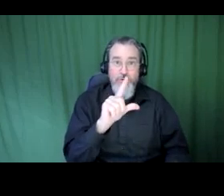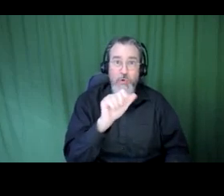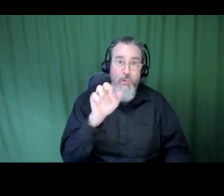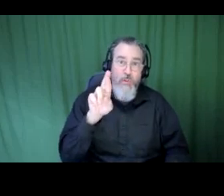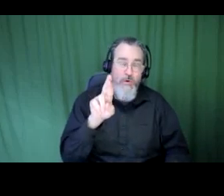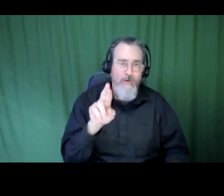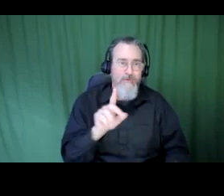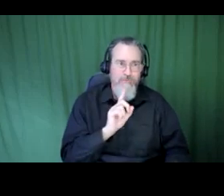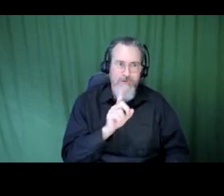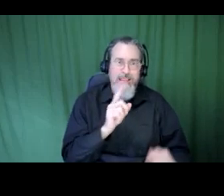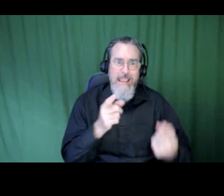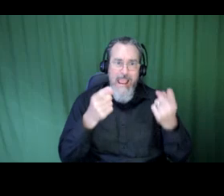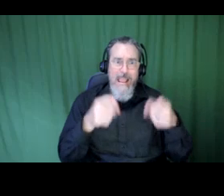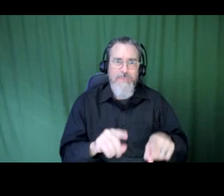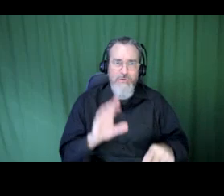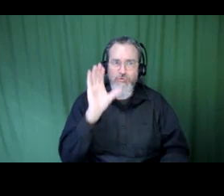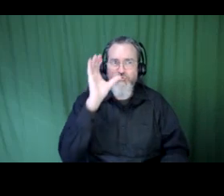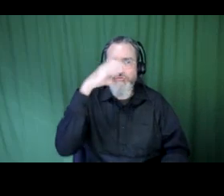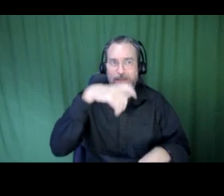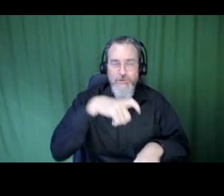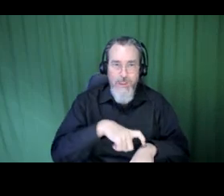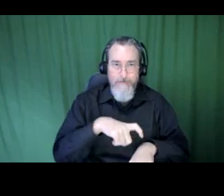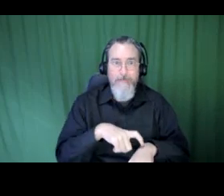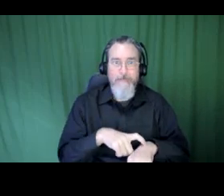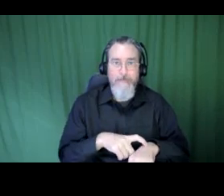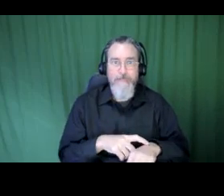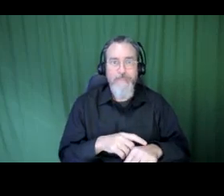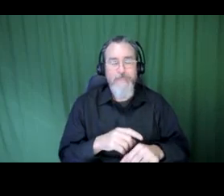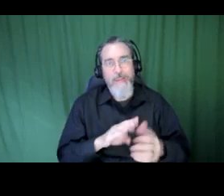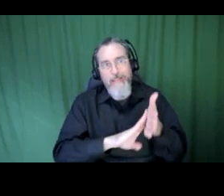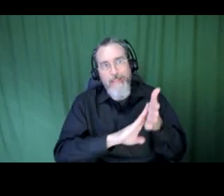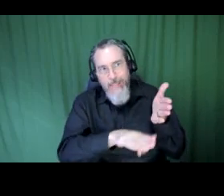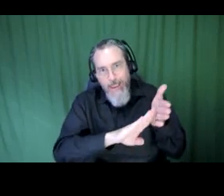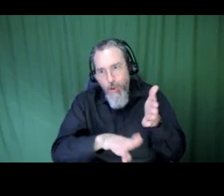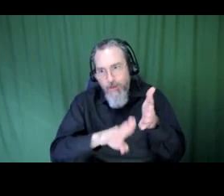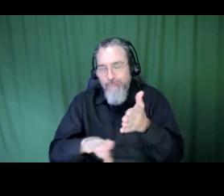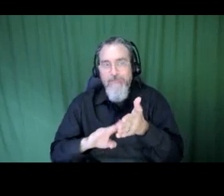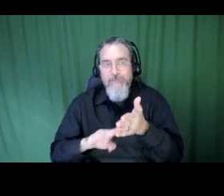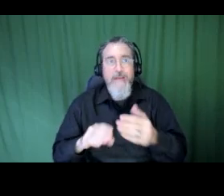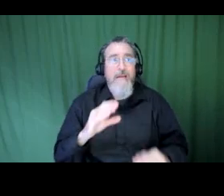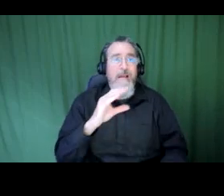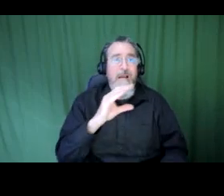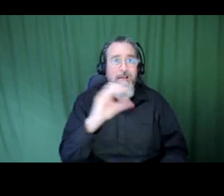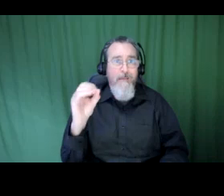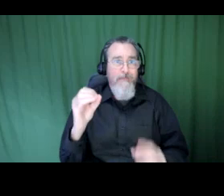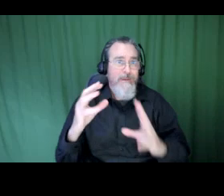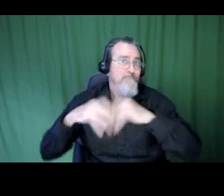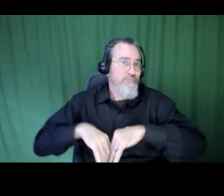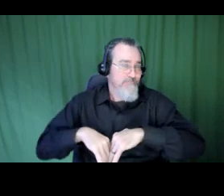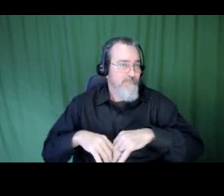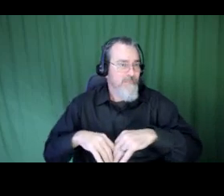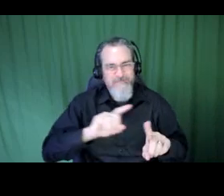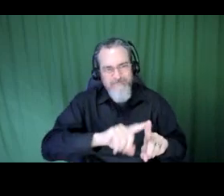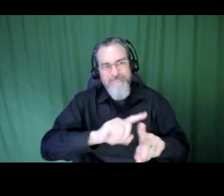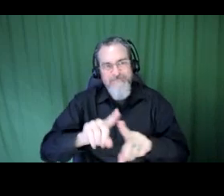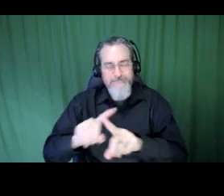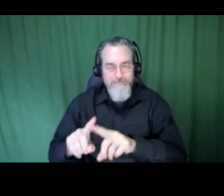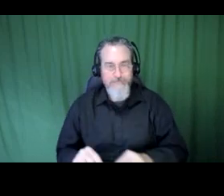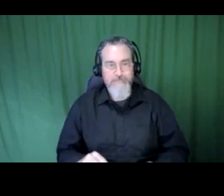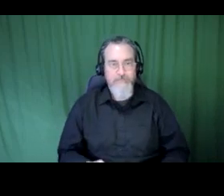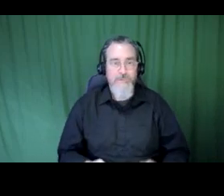strange time of hiring itself, and layoffs and company collapses, things like that. So, somewhere in the middle, I